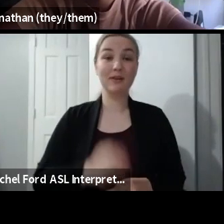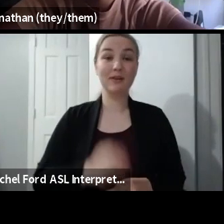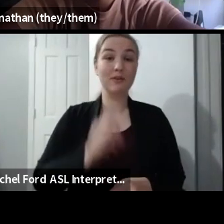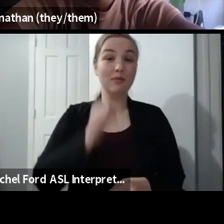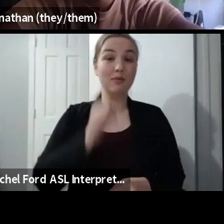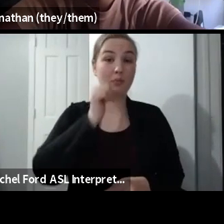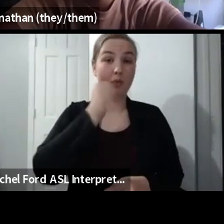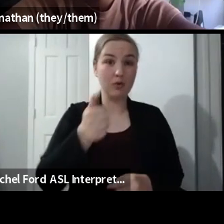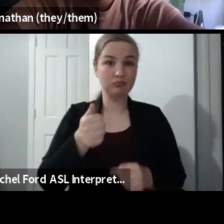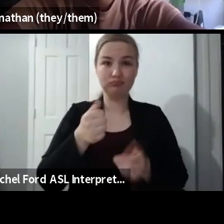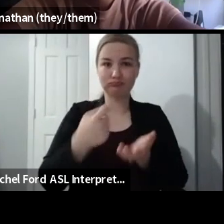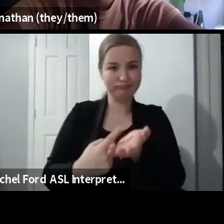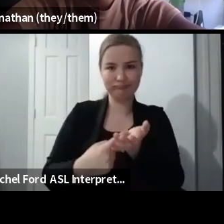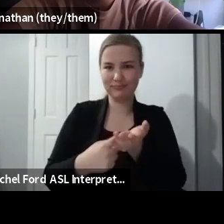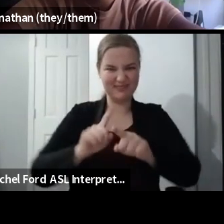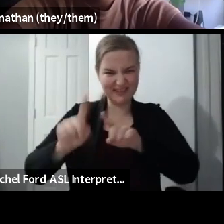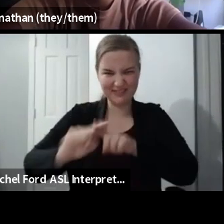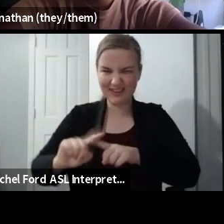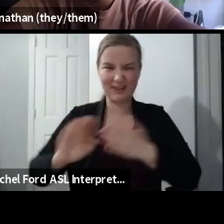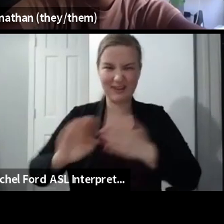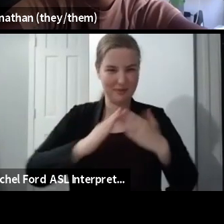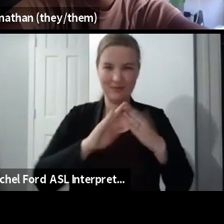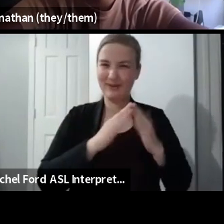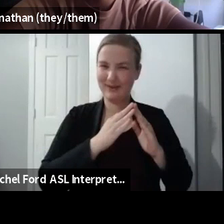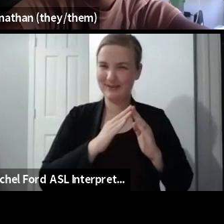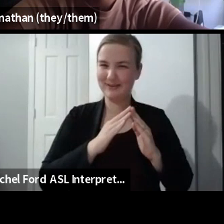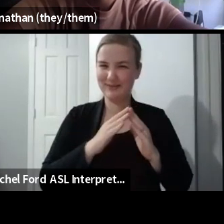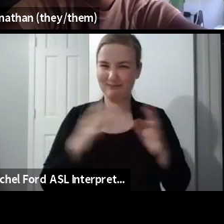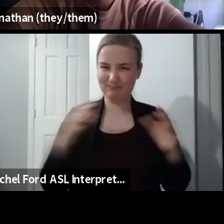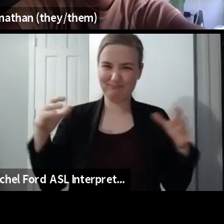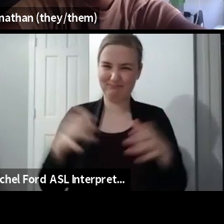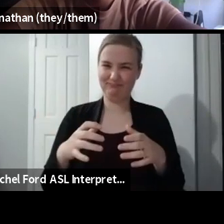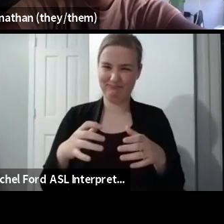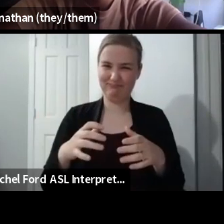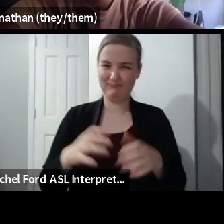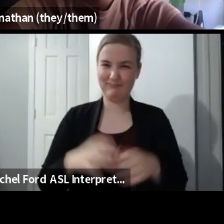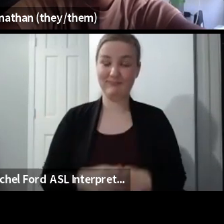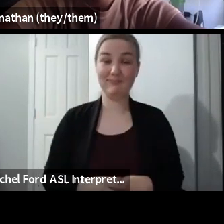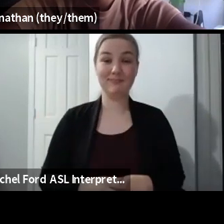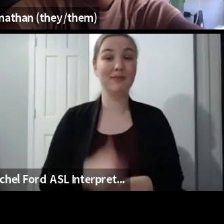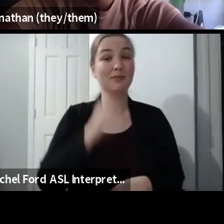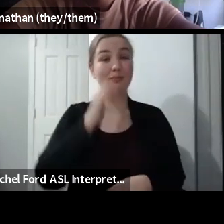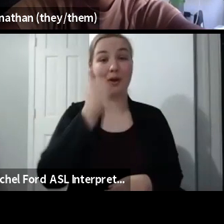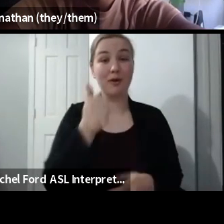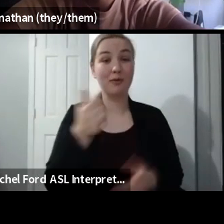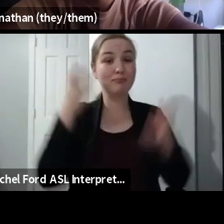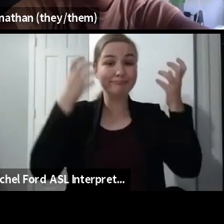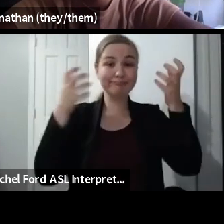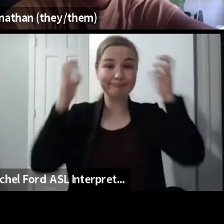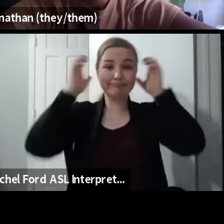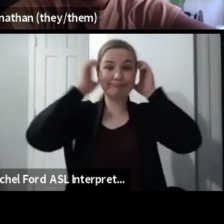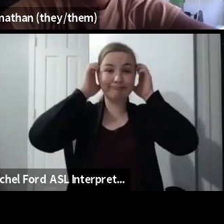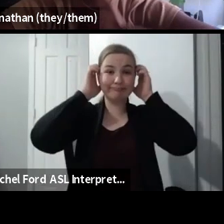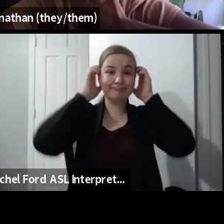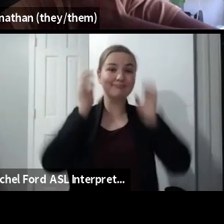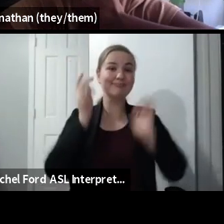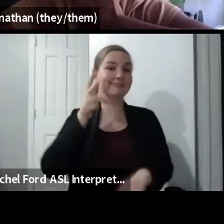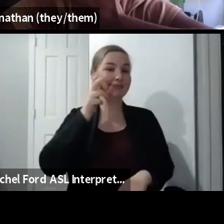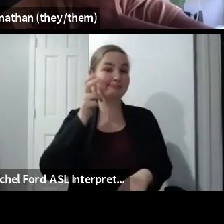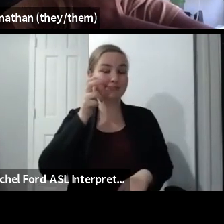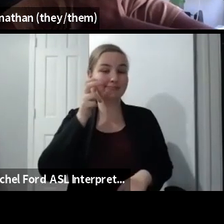Mixlr channel. So you can just put on your headphones wherever you are, tune in. We have a live channel there.